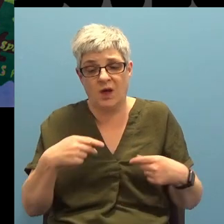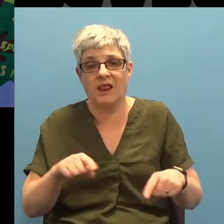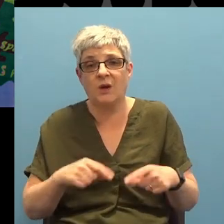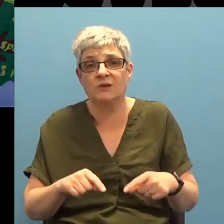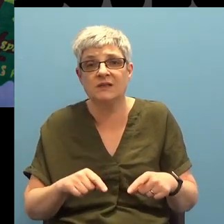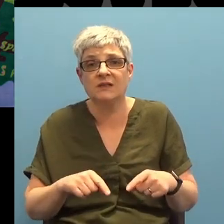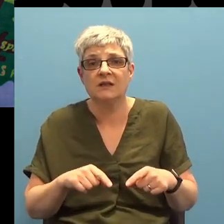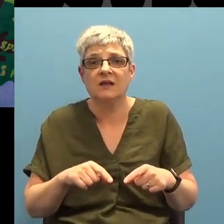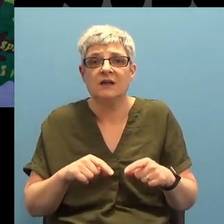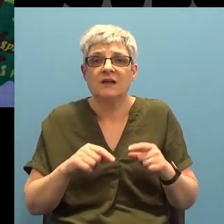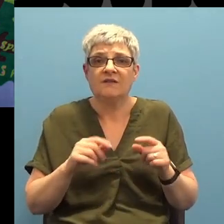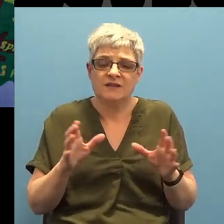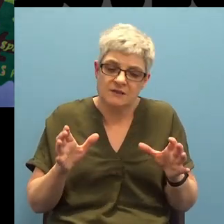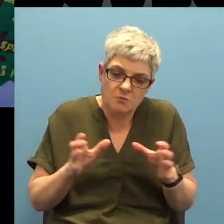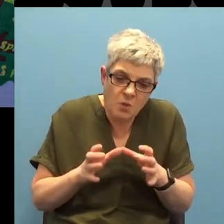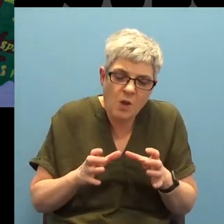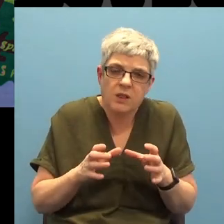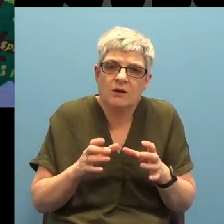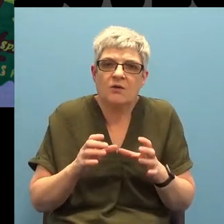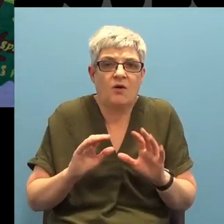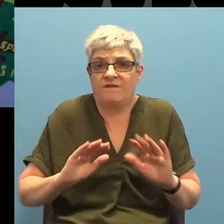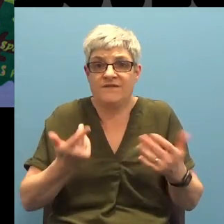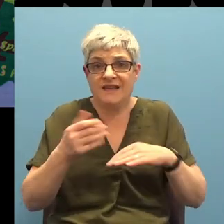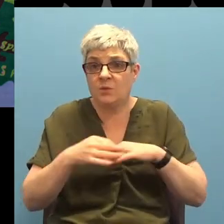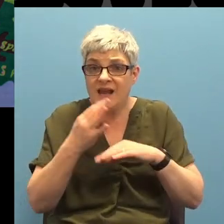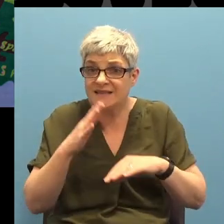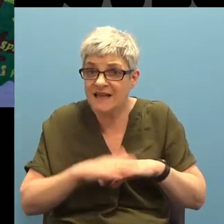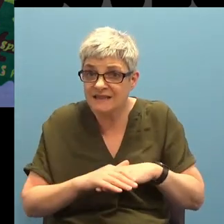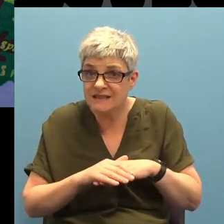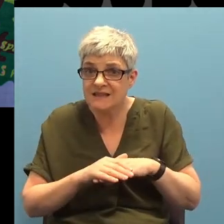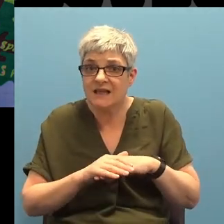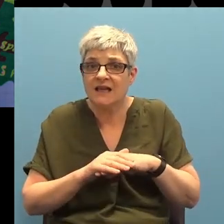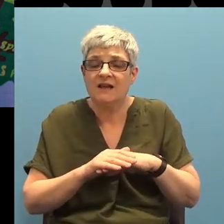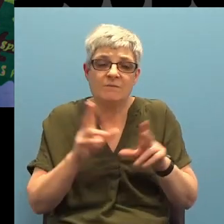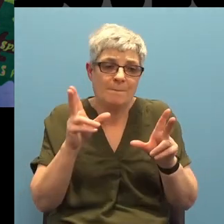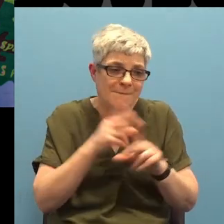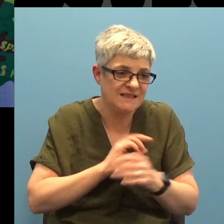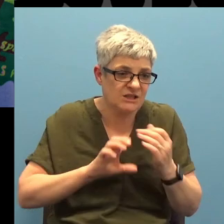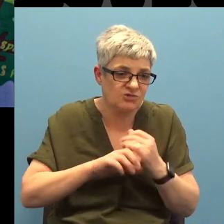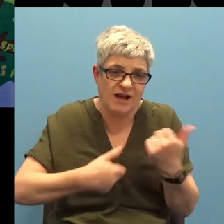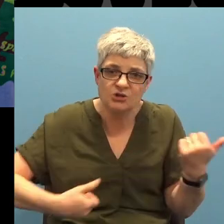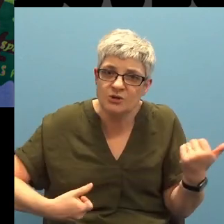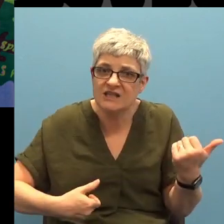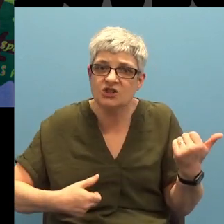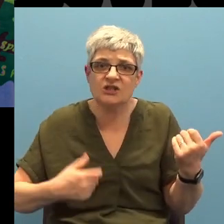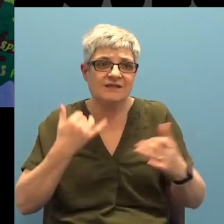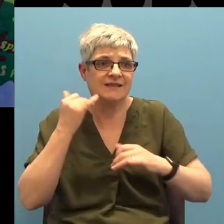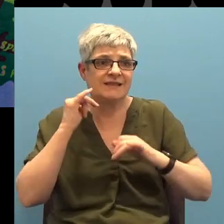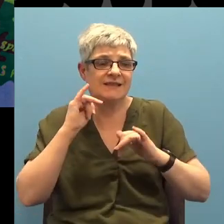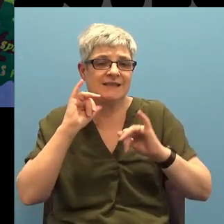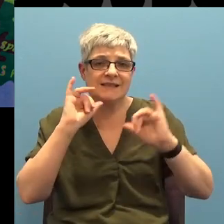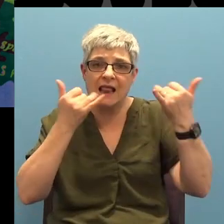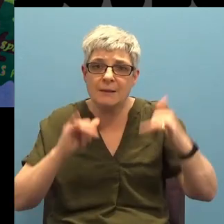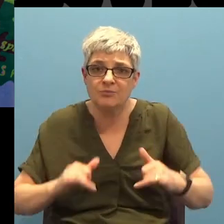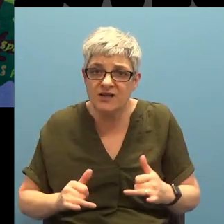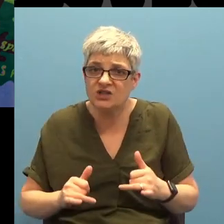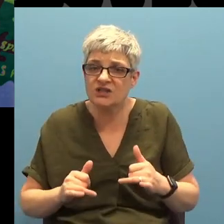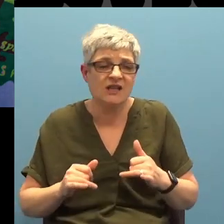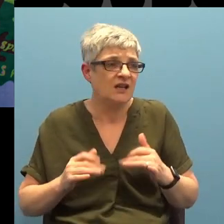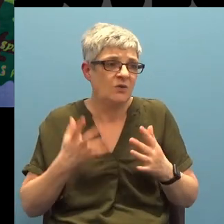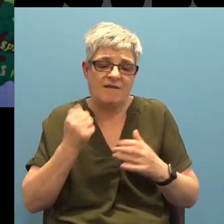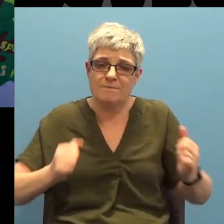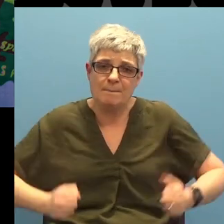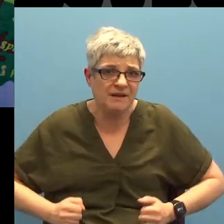People who have had much smaller or even no weddings. People who have missed graduations and celebrations, not celebrated birthdays